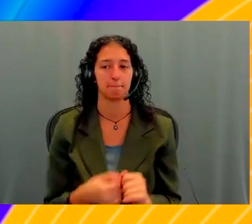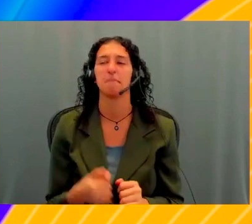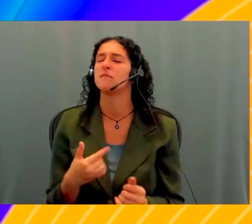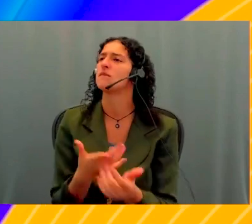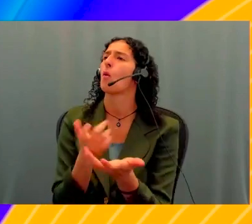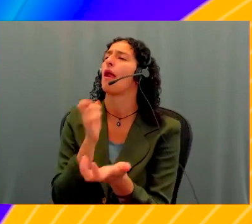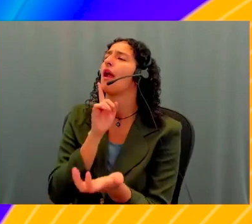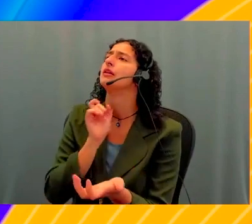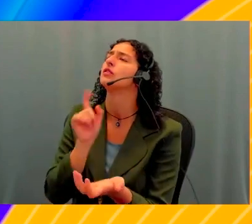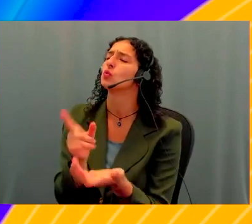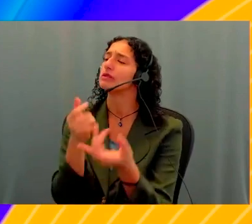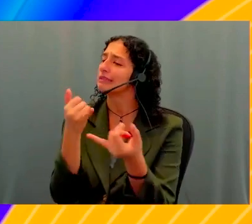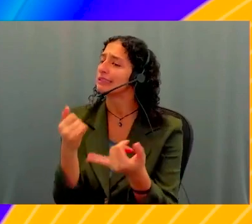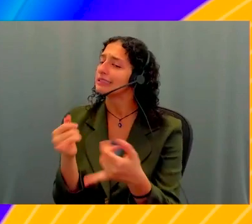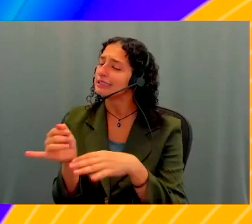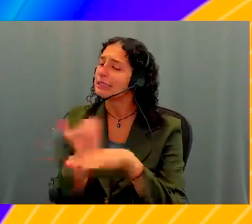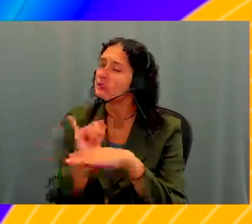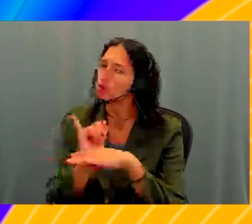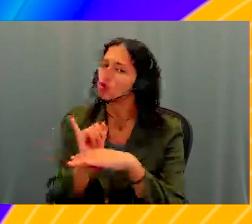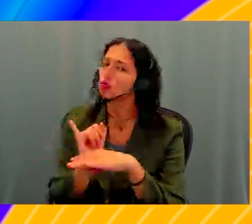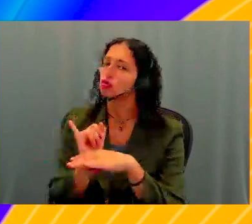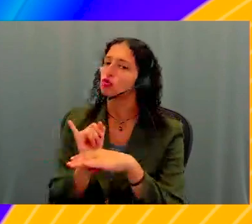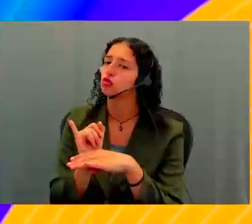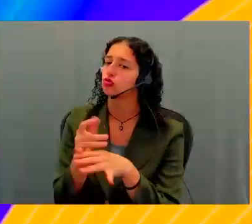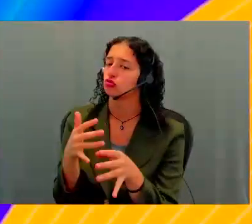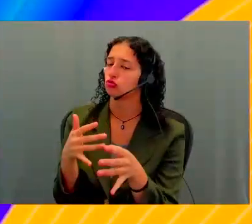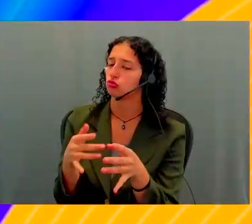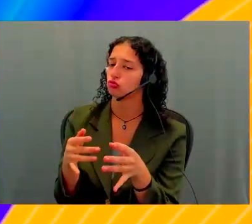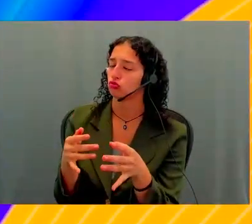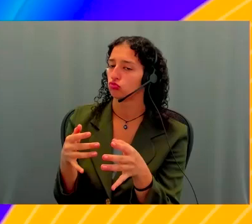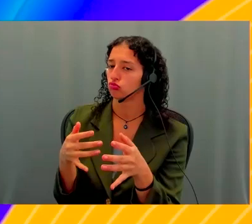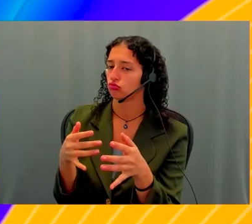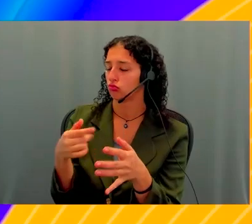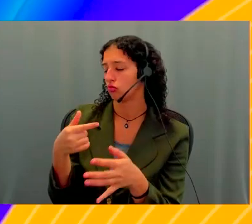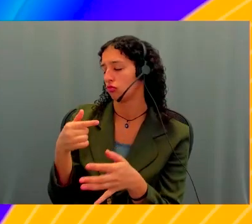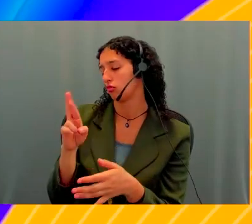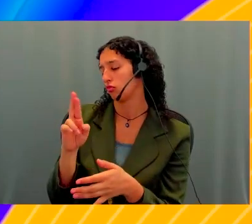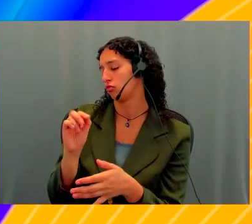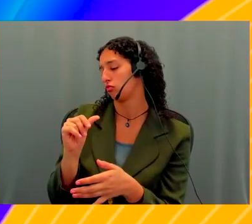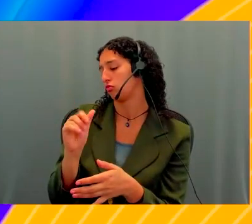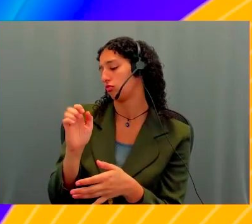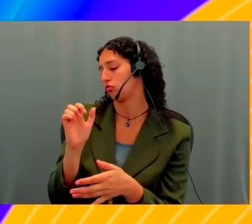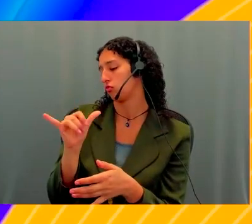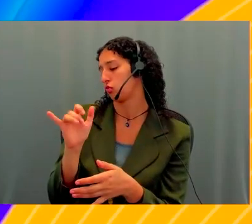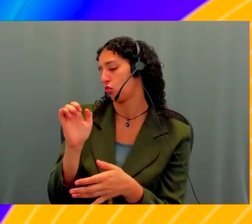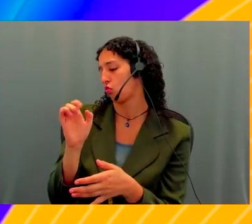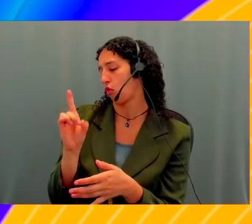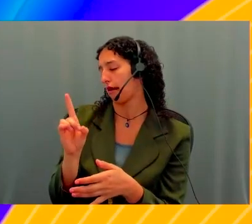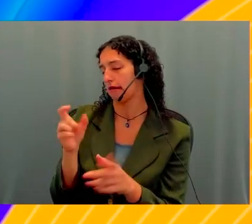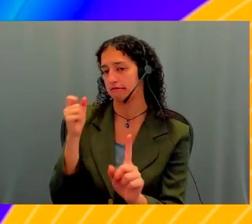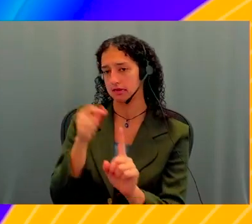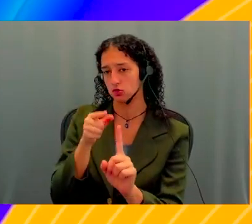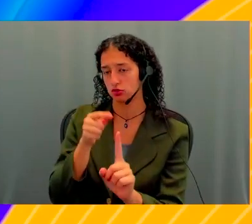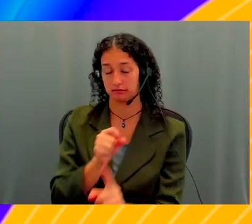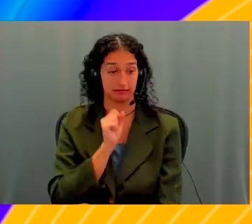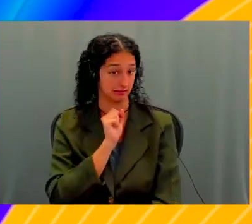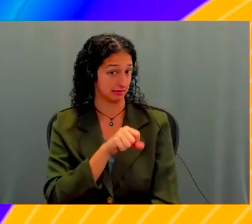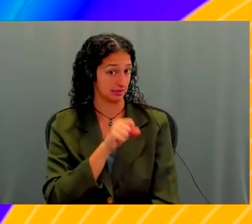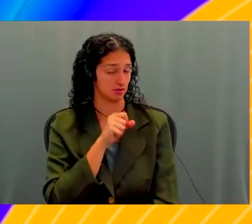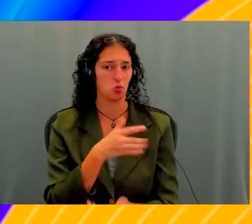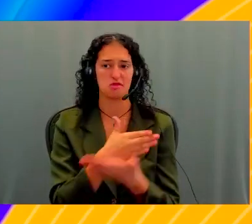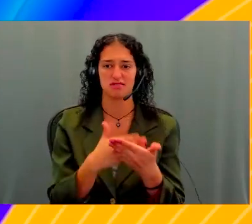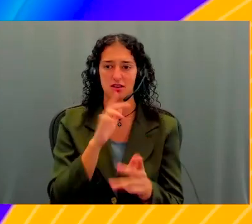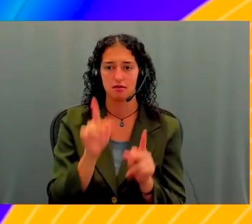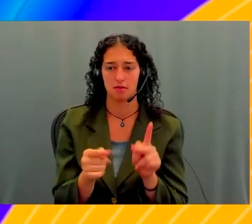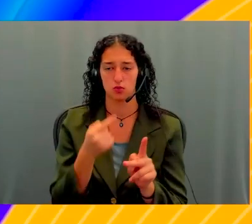these industrial grade? They Yeah, are industrial sensors. grade. There's- Yes. Yeah, that's Because some people might see this and you just said, oh, it's available